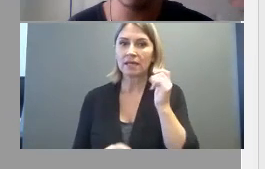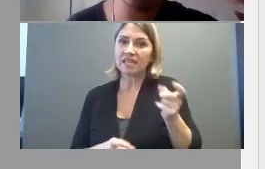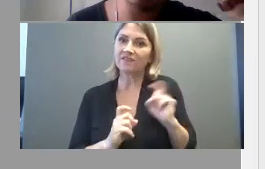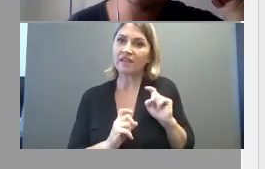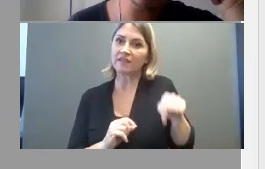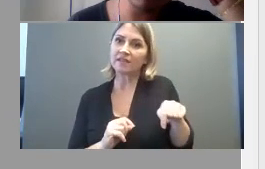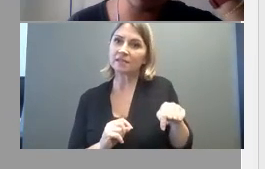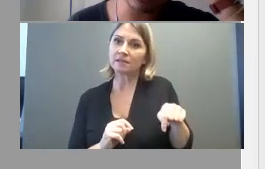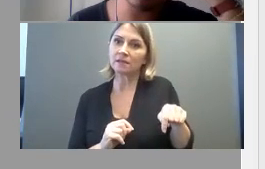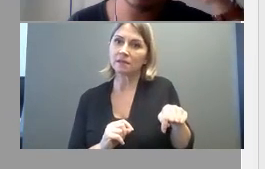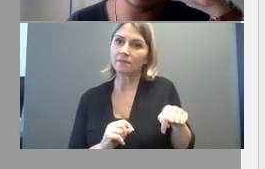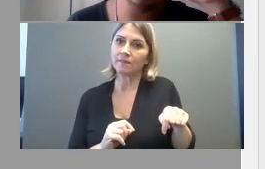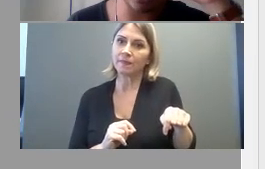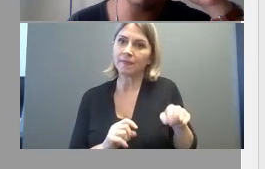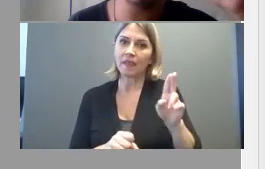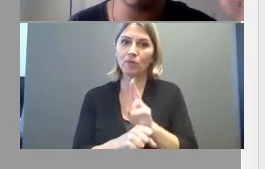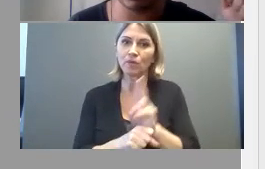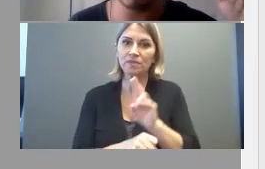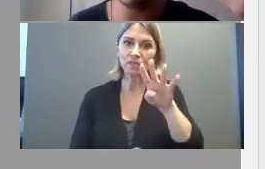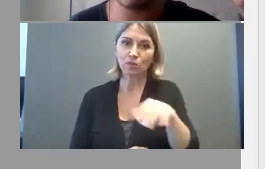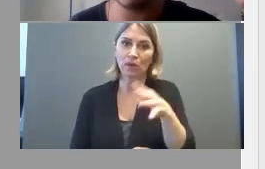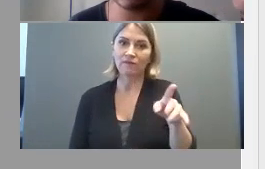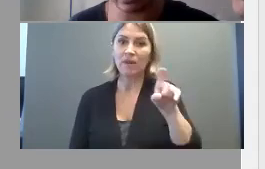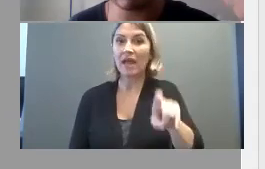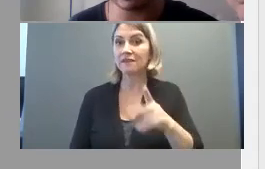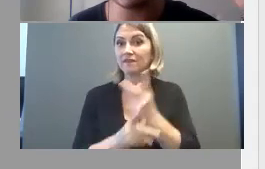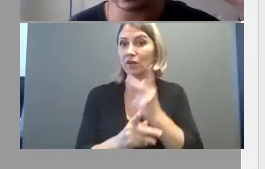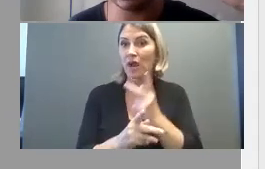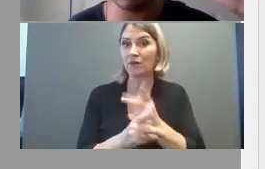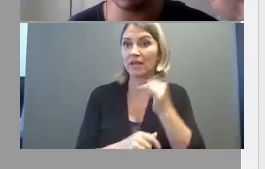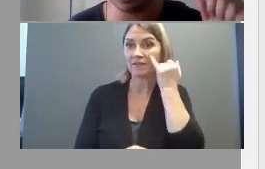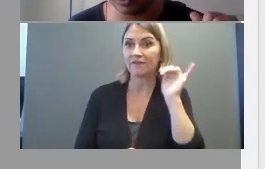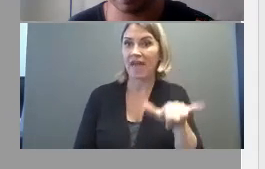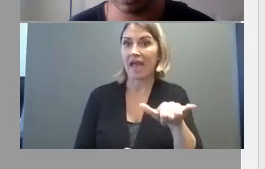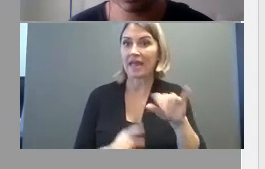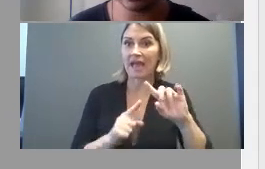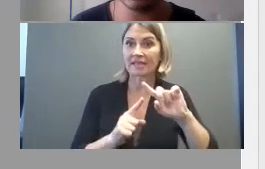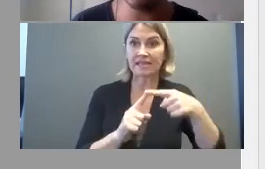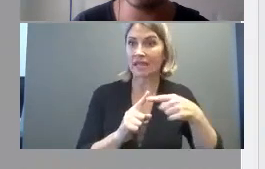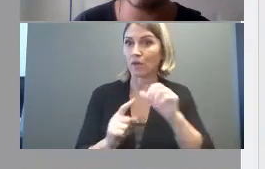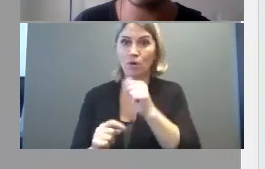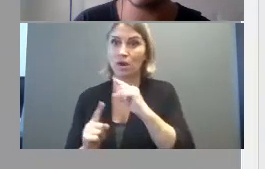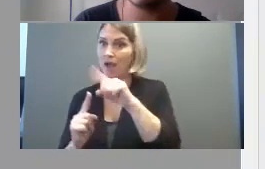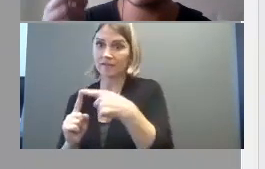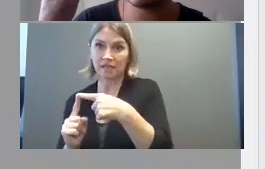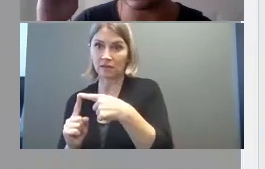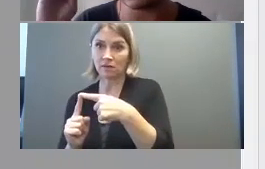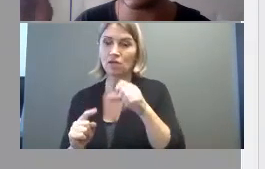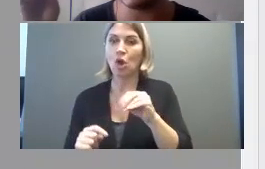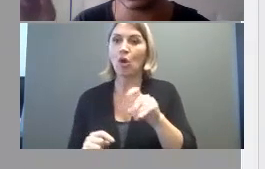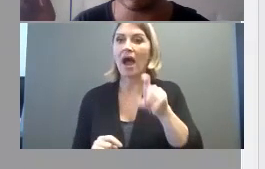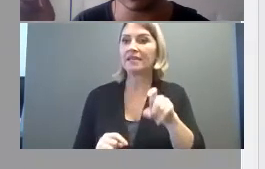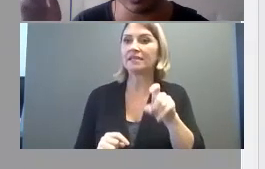so our user gives you some graph and you have to figure out whether that graph has a cycle or not. So I need to know whether it's